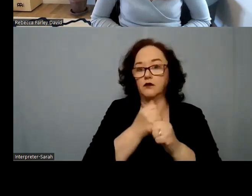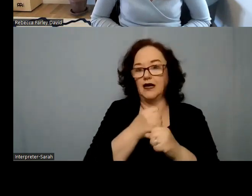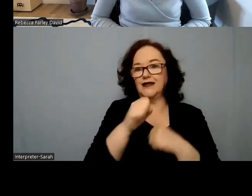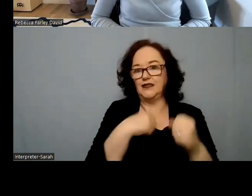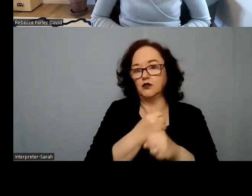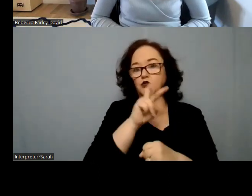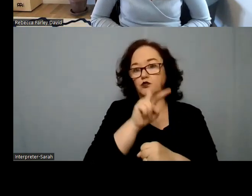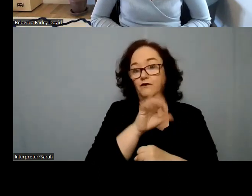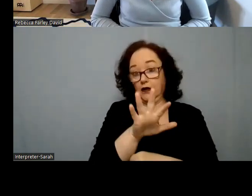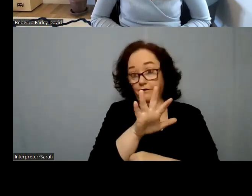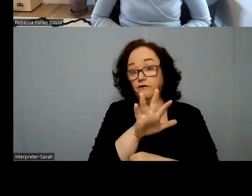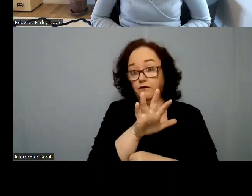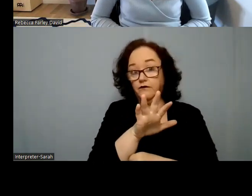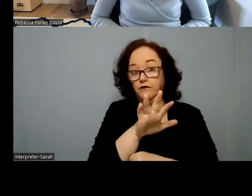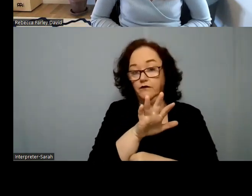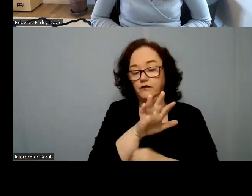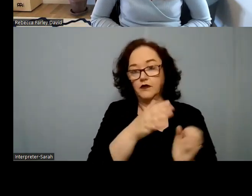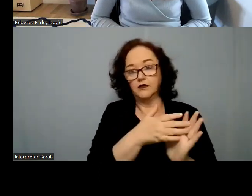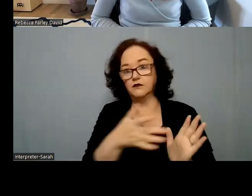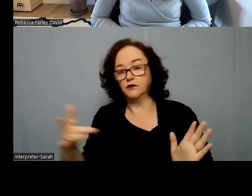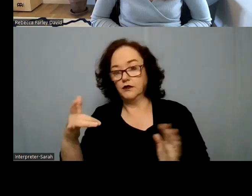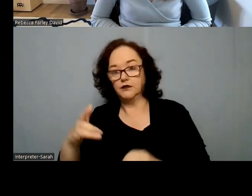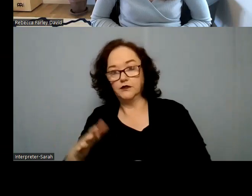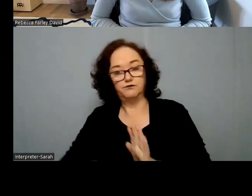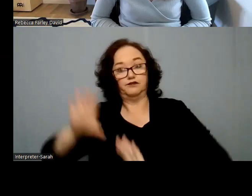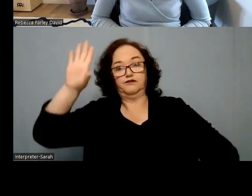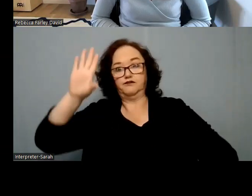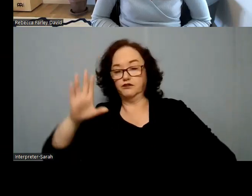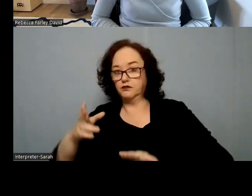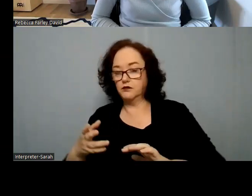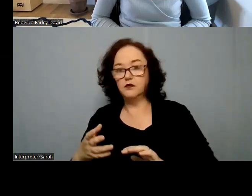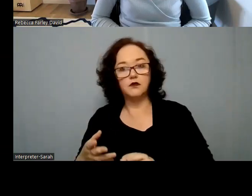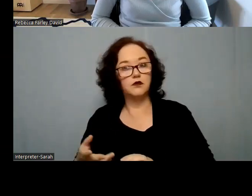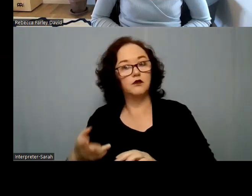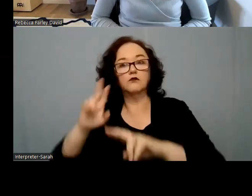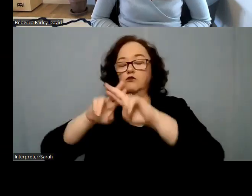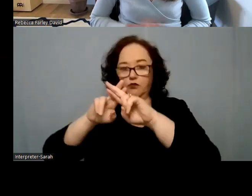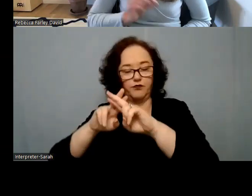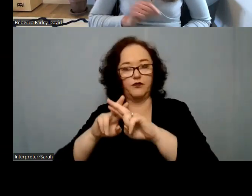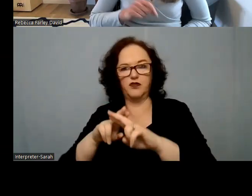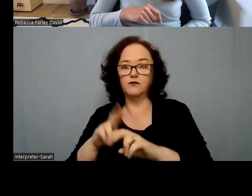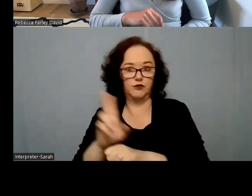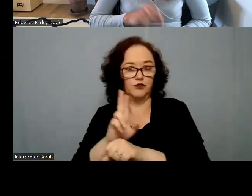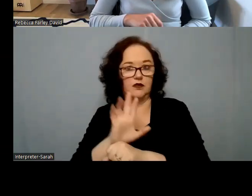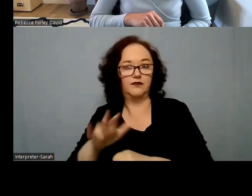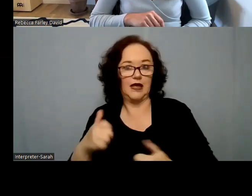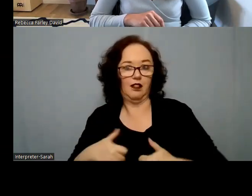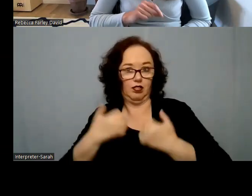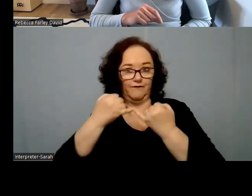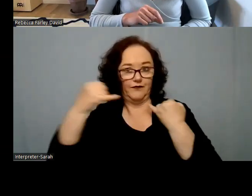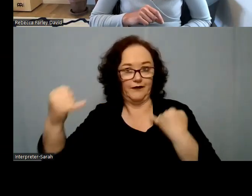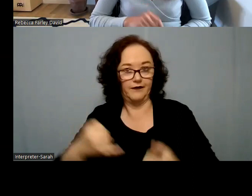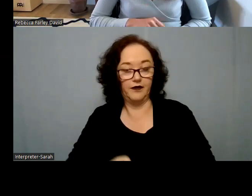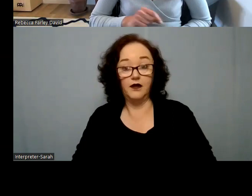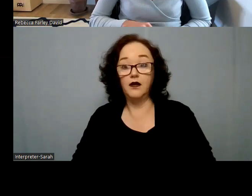see really the tremendous growth in the utilization of the Lifeline. People who call the Lifeline